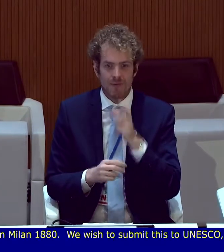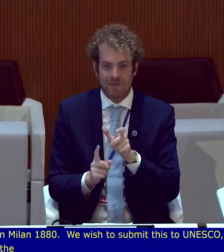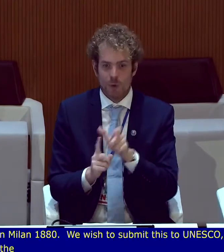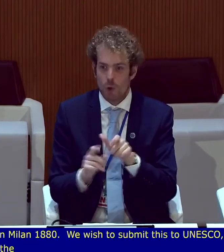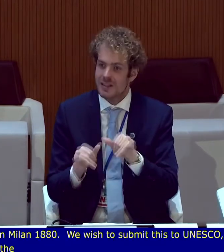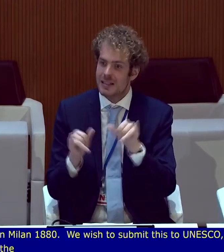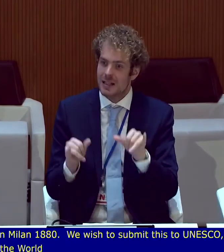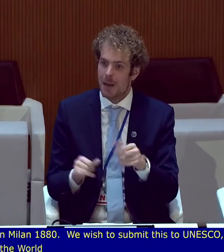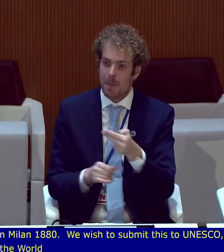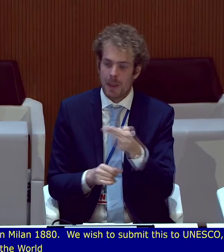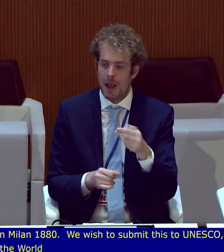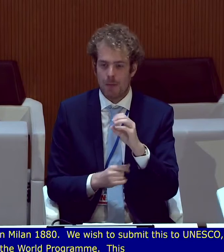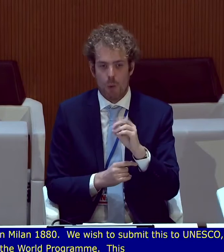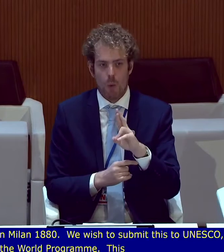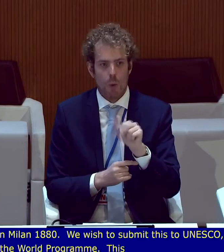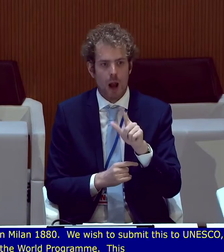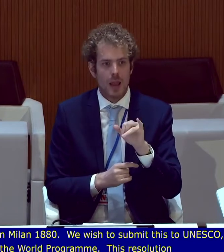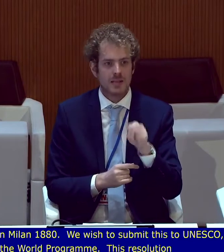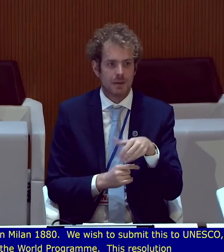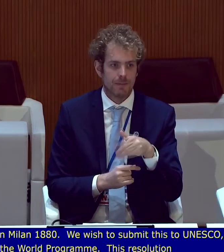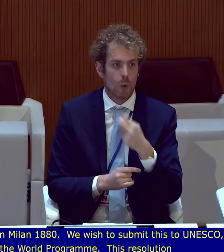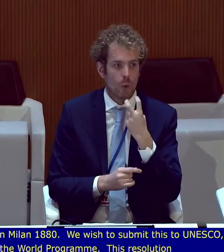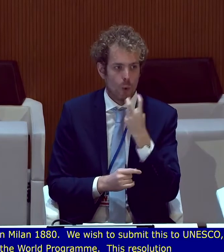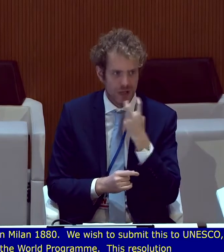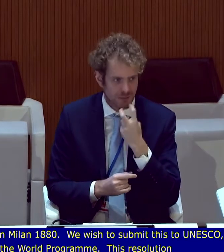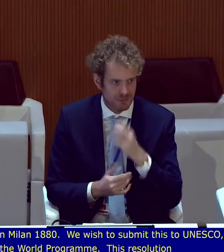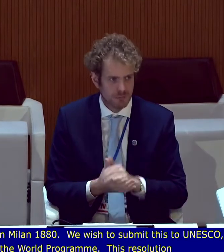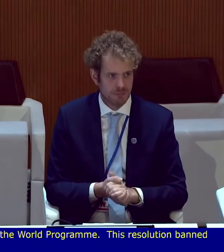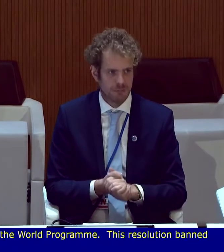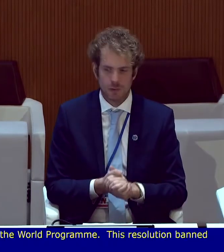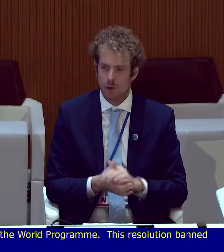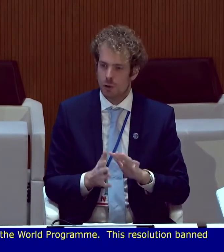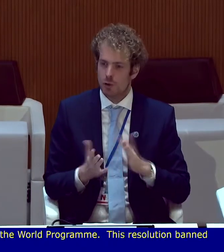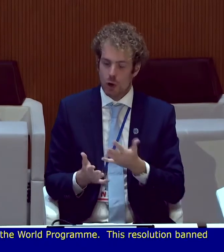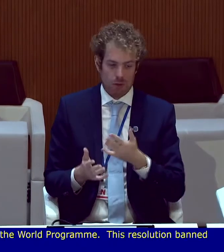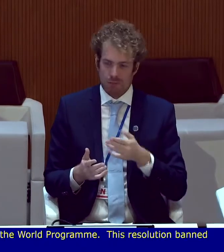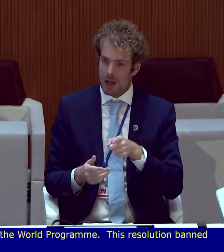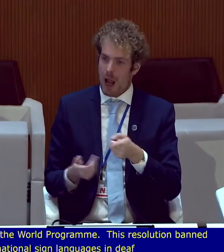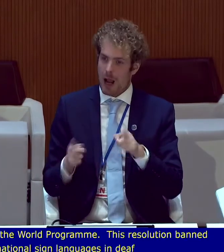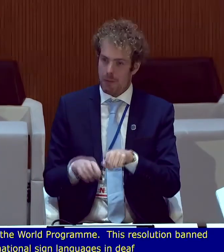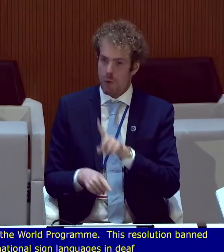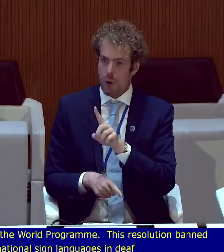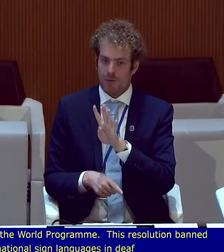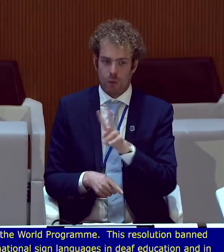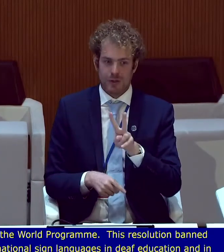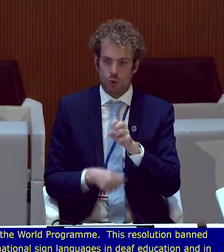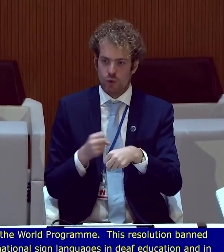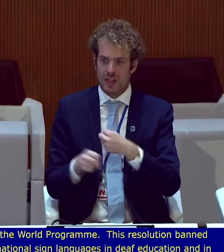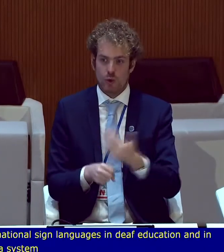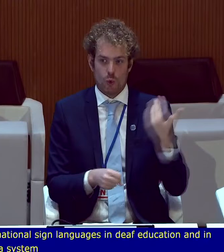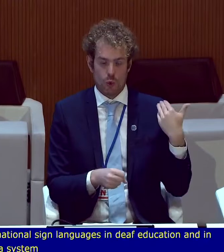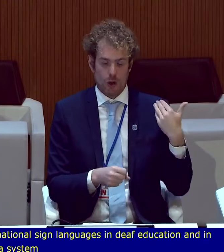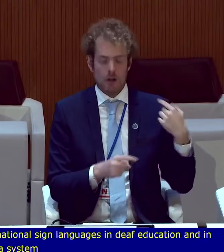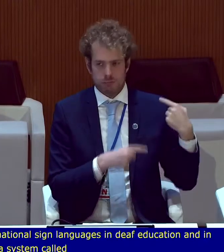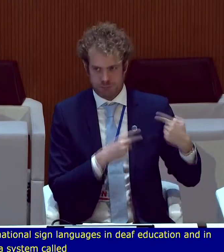national sign languages in deaf education, and in favor used a system called oralism, forcing children to hear and to